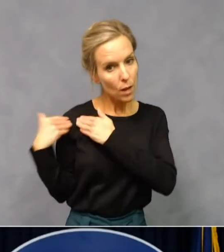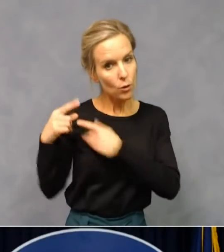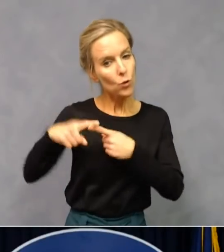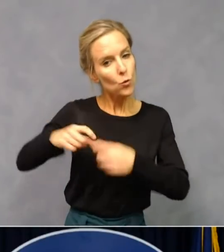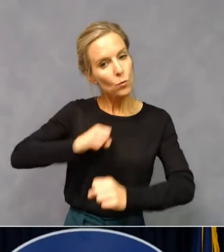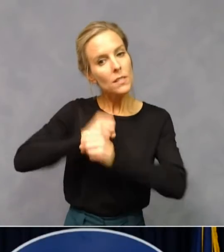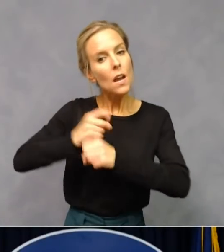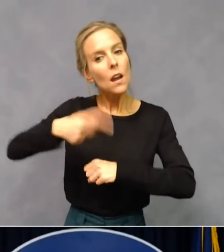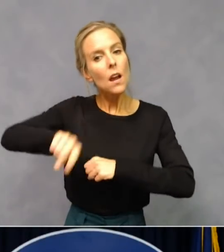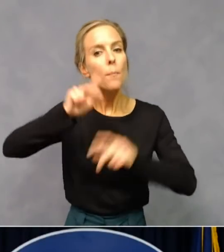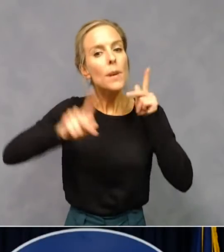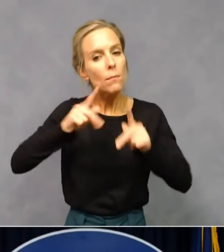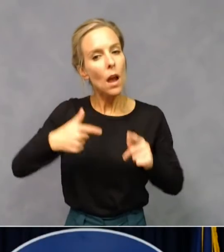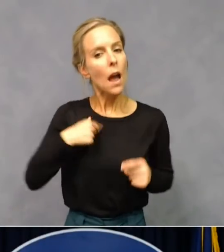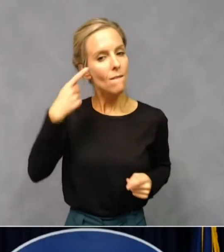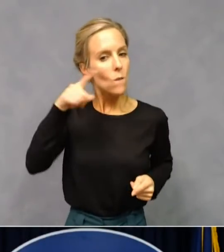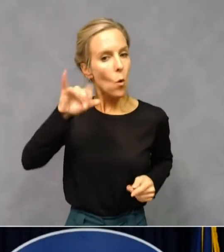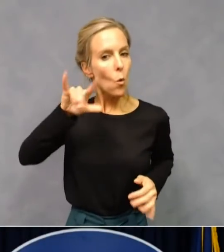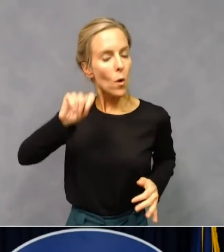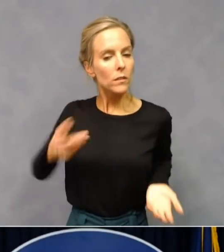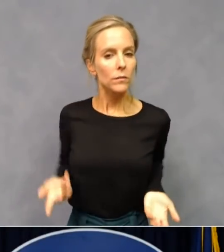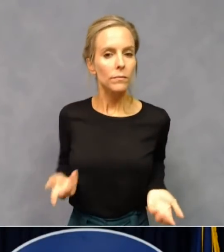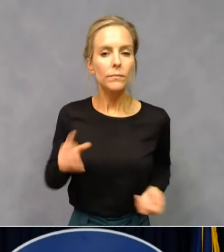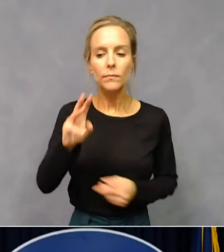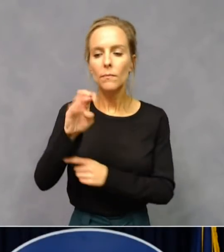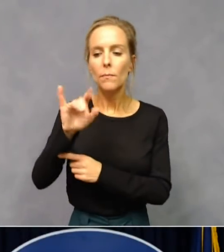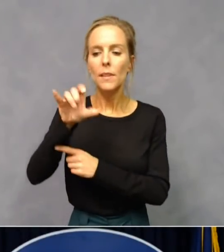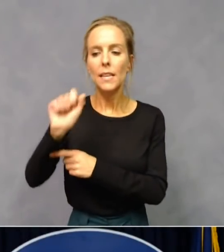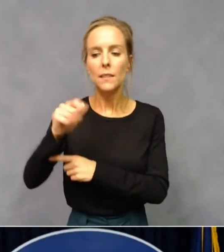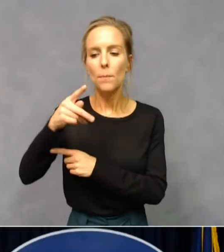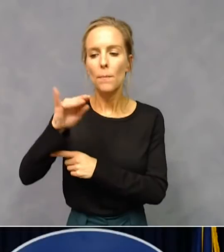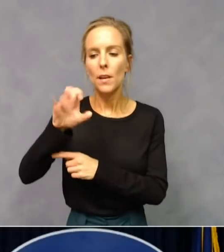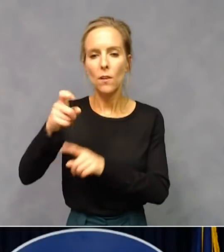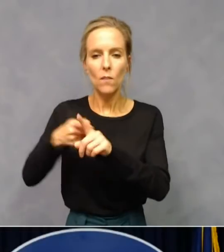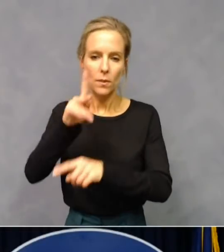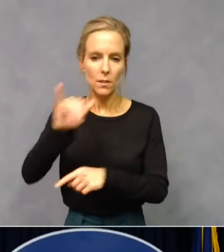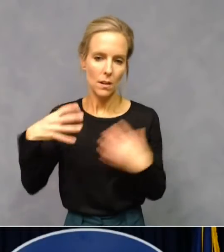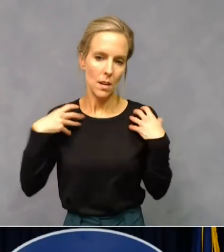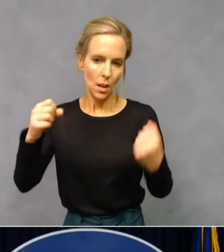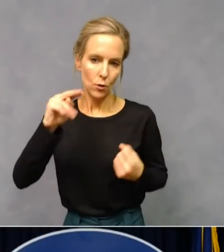it. Melissa Patrick from Kentucky Health News.